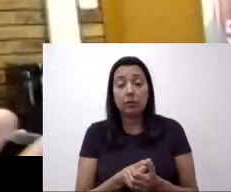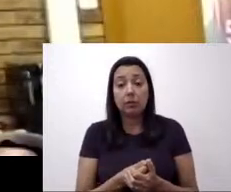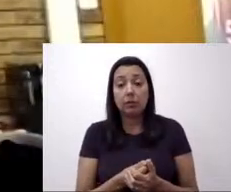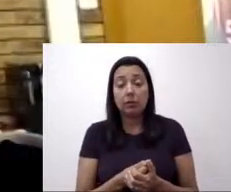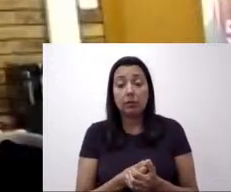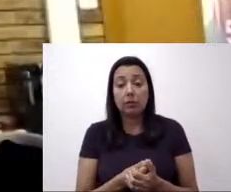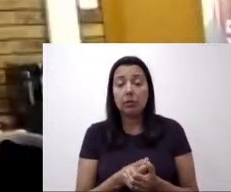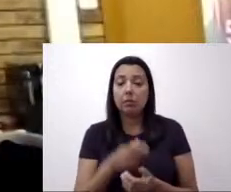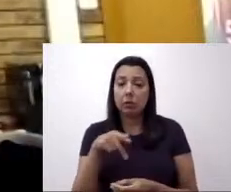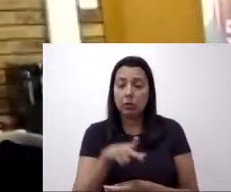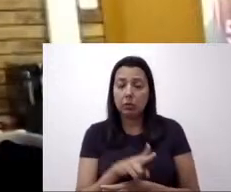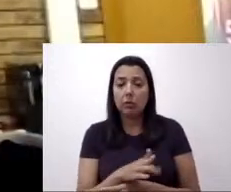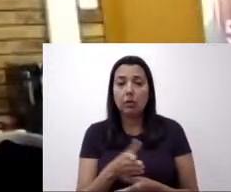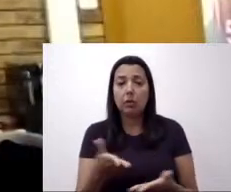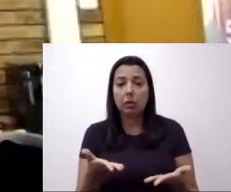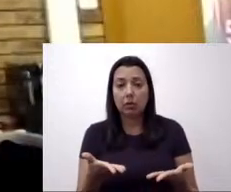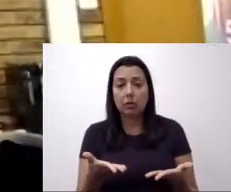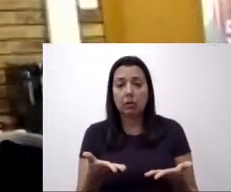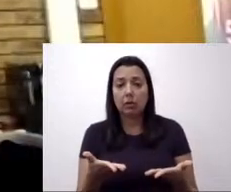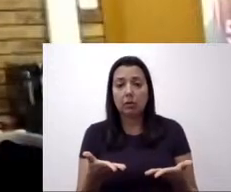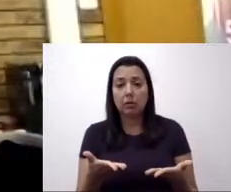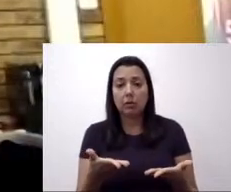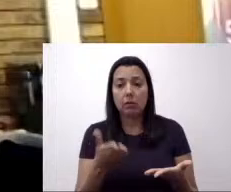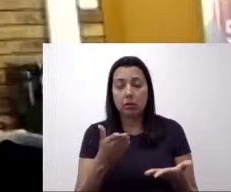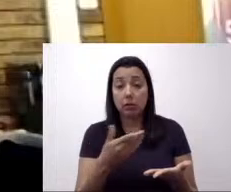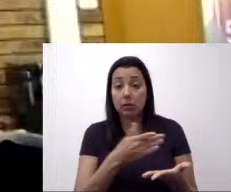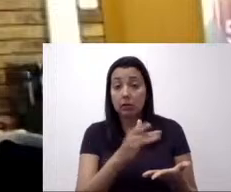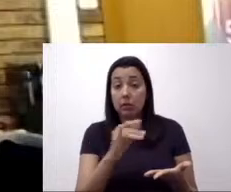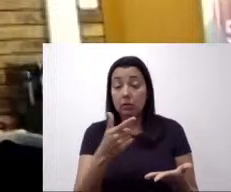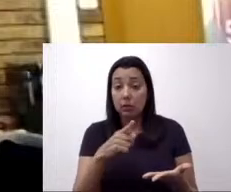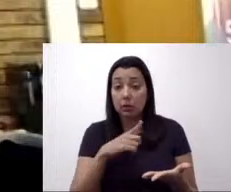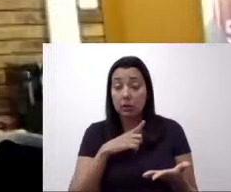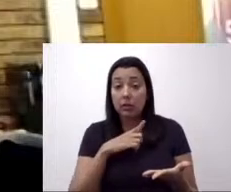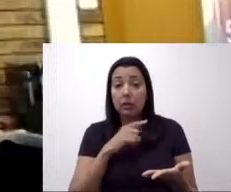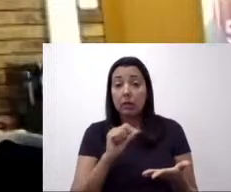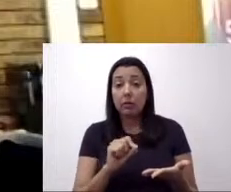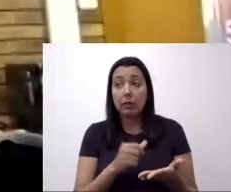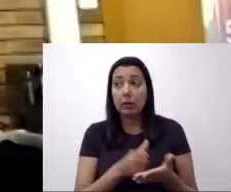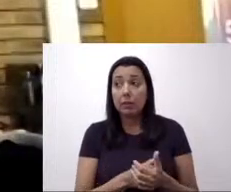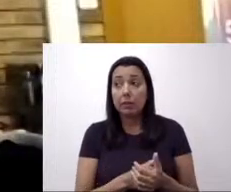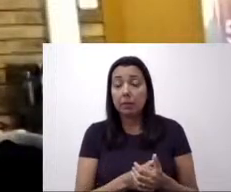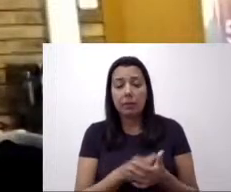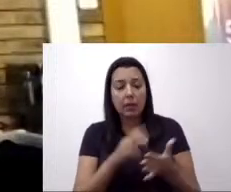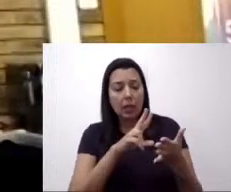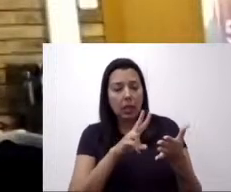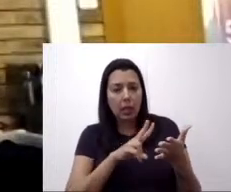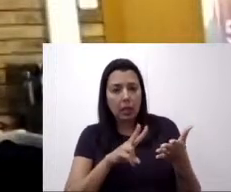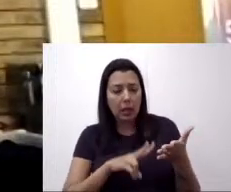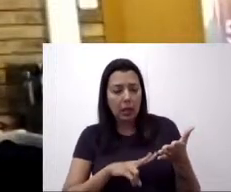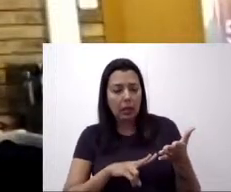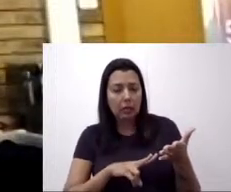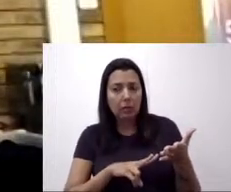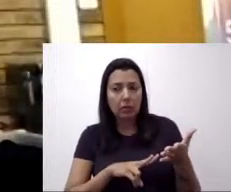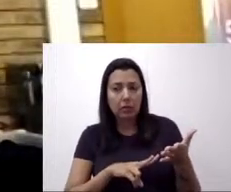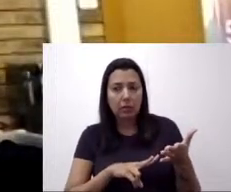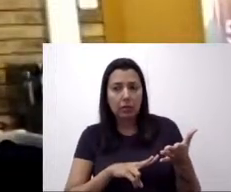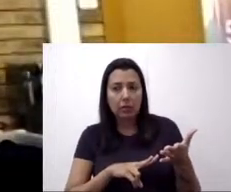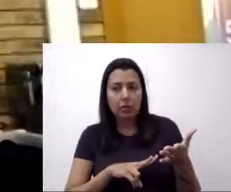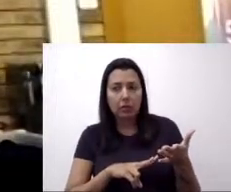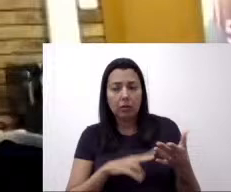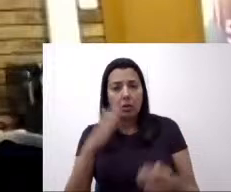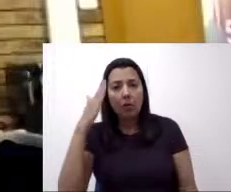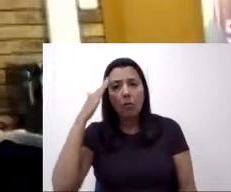So maybe if you evoke this, you know the famous book of Bruno Latour. The name is the Tournant néolibéral, the